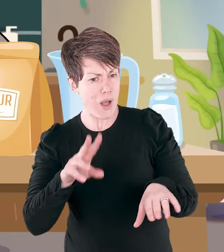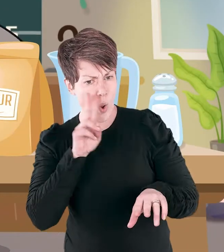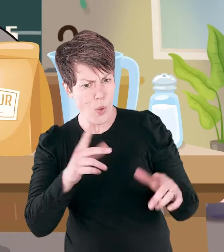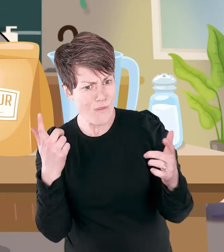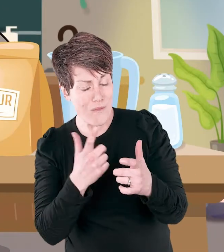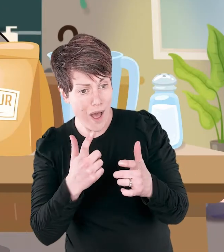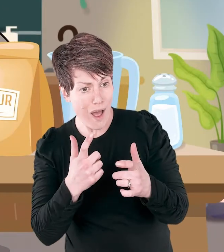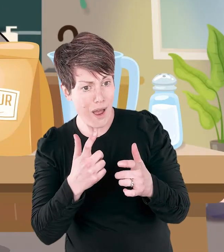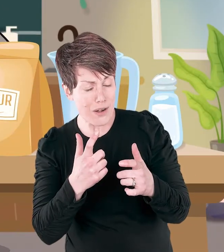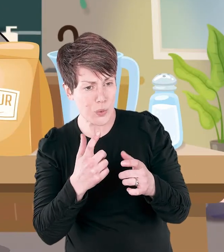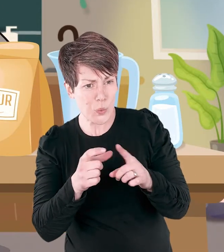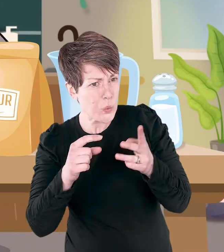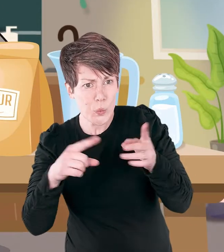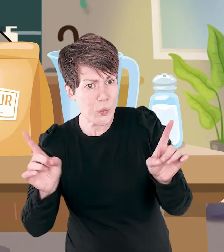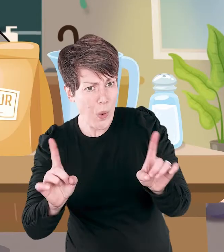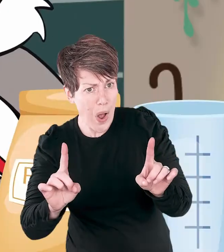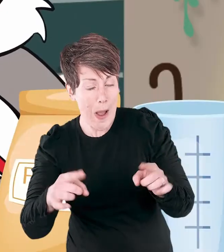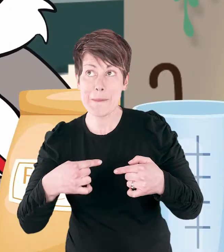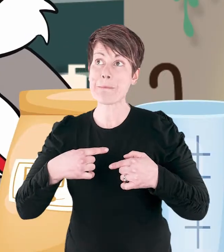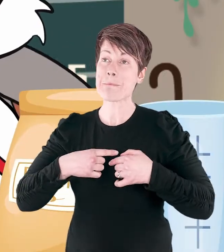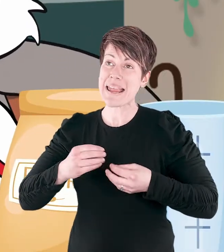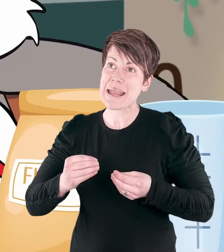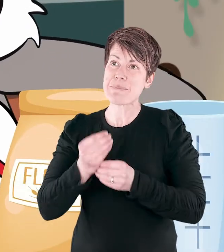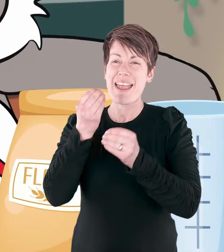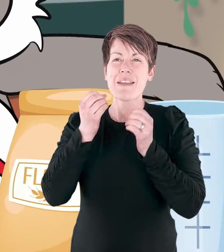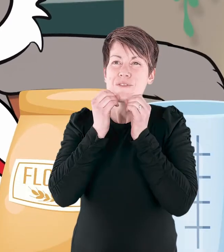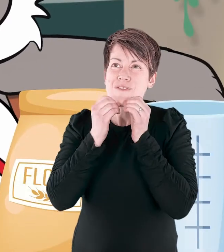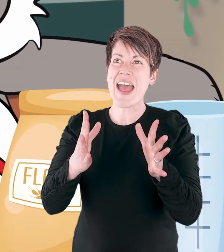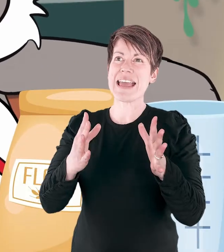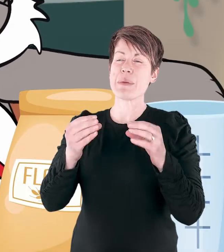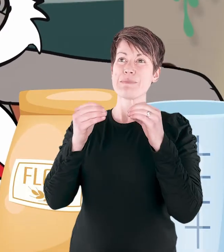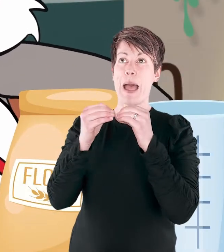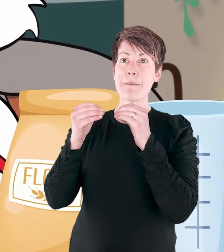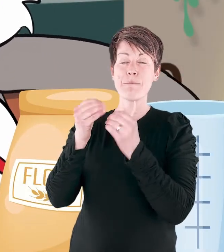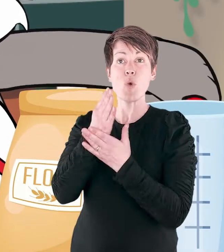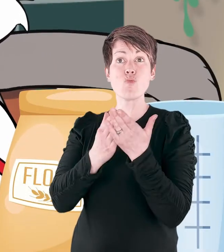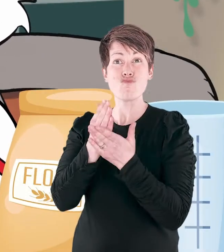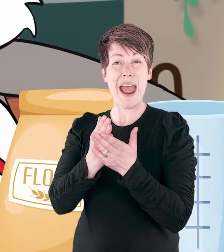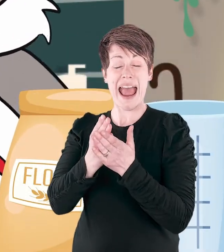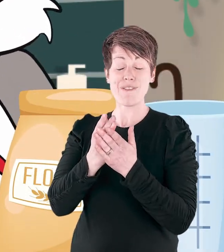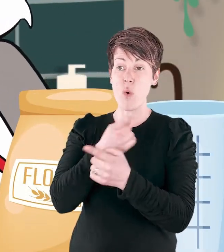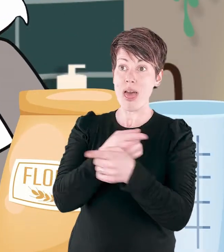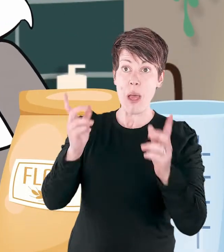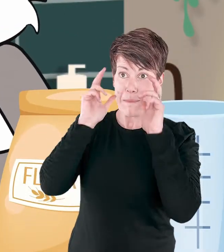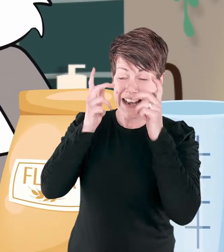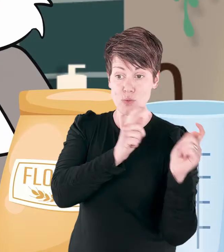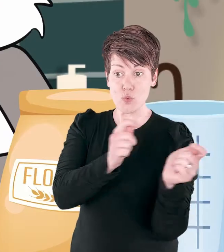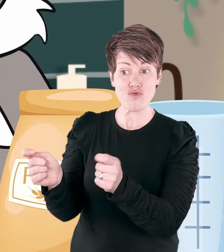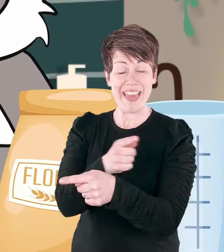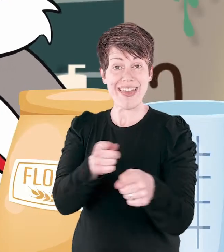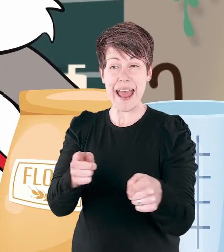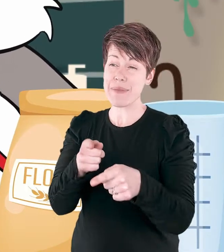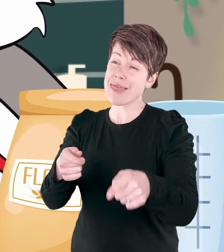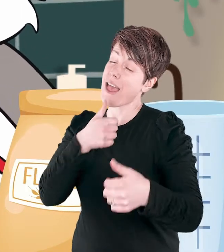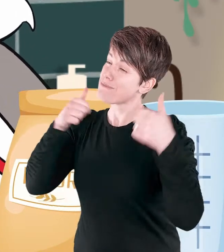This looks fun, Lulu. What are you up to? I'm making my famous bamboo bread as a special treat for the other pandas.